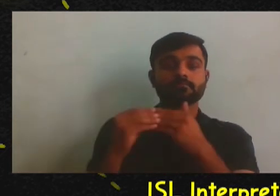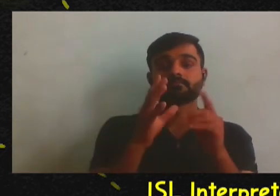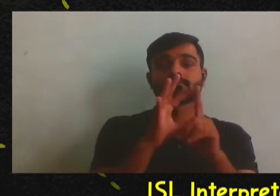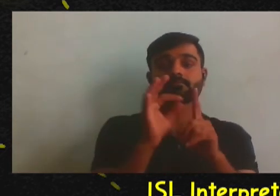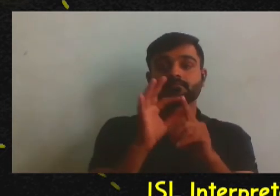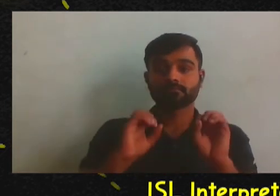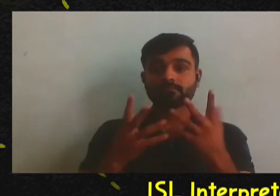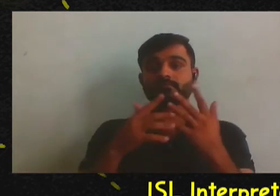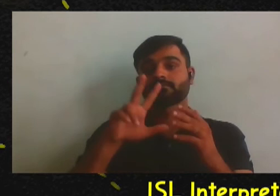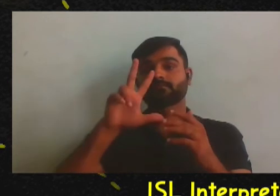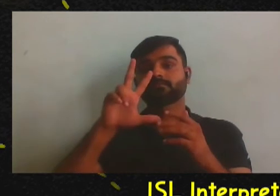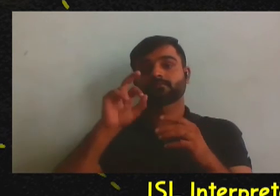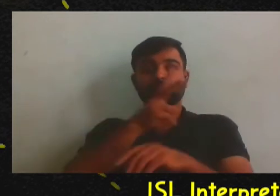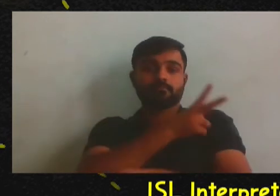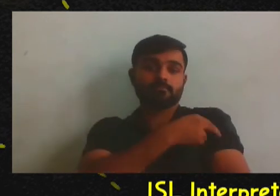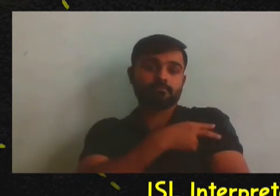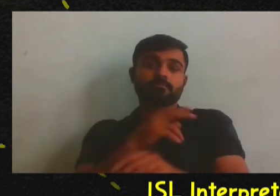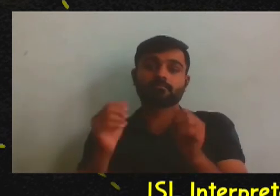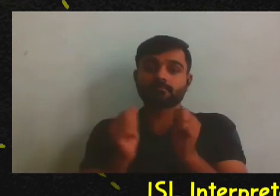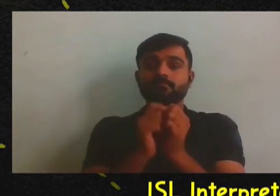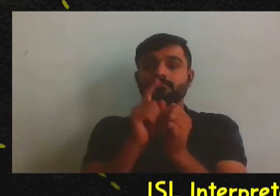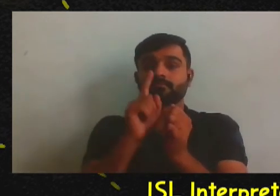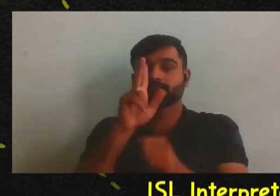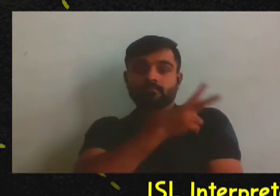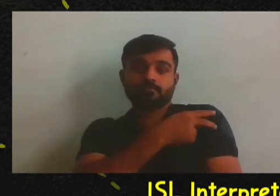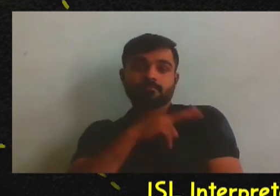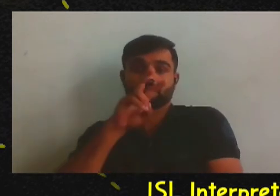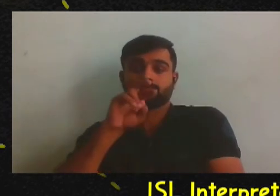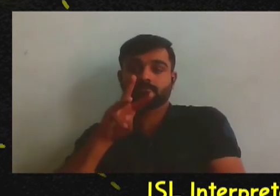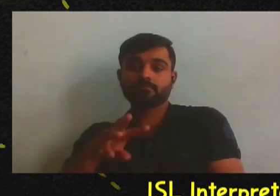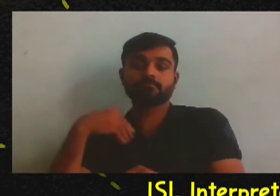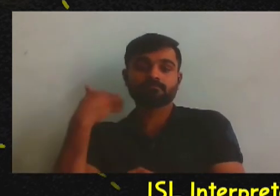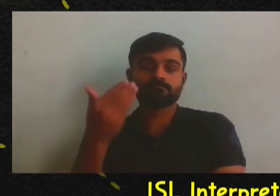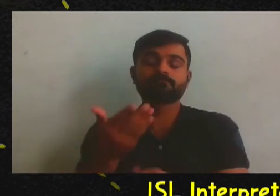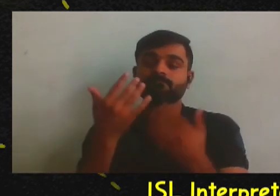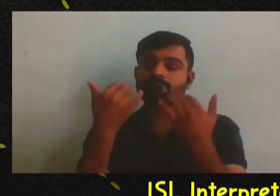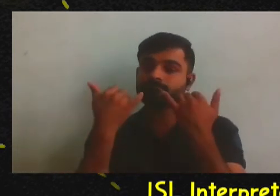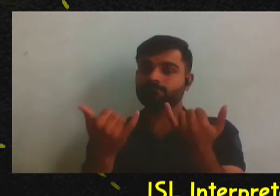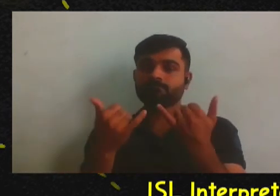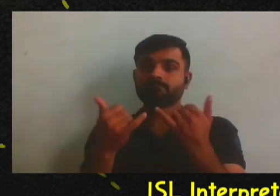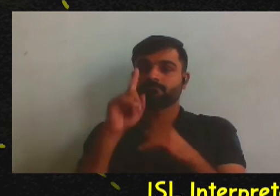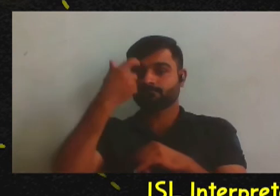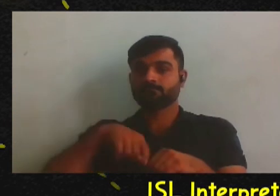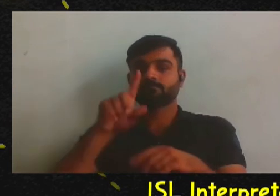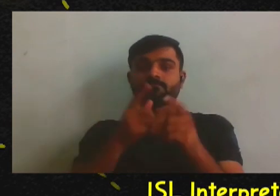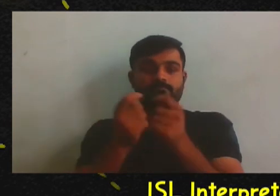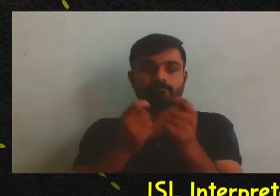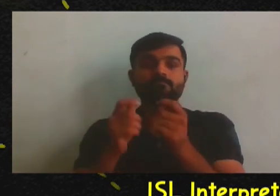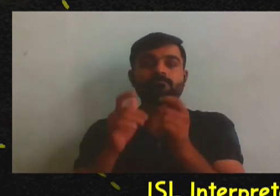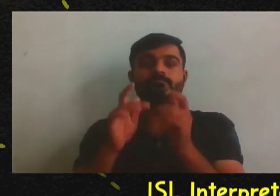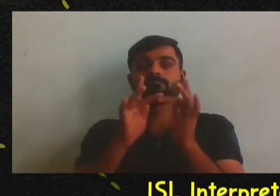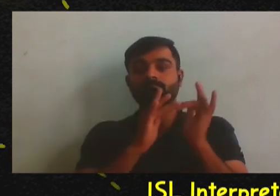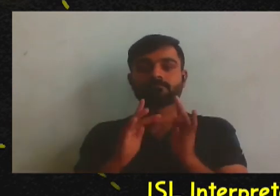started with 18 volunteers back in the year 2000. And right now I'm the only one operating the helpline in